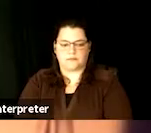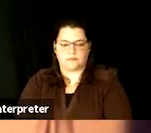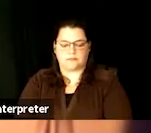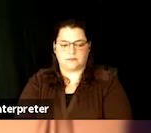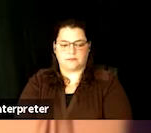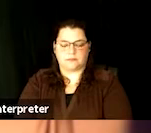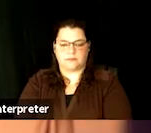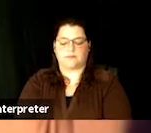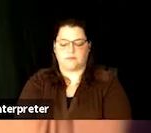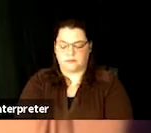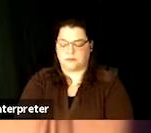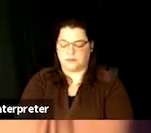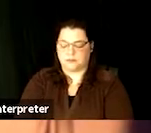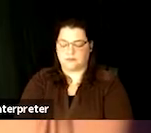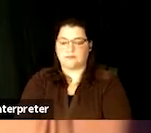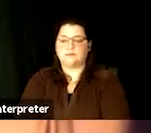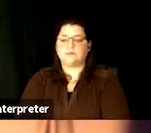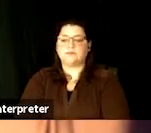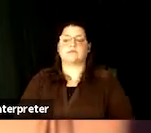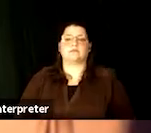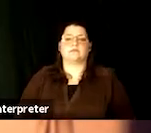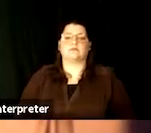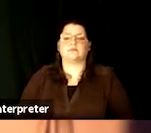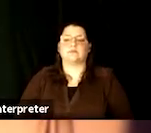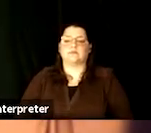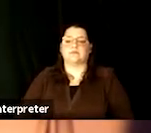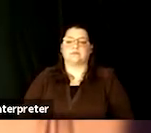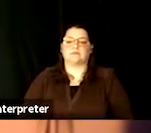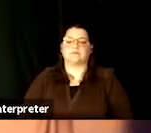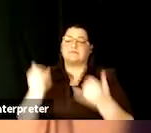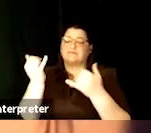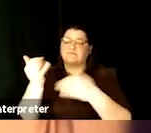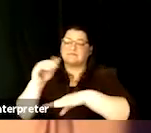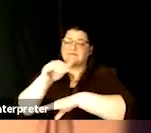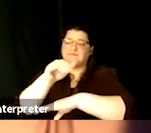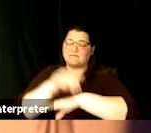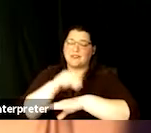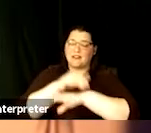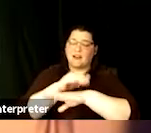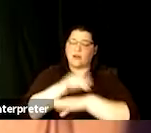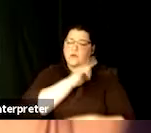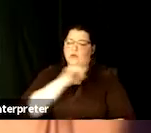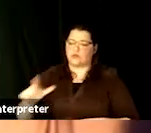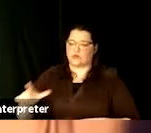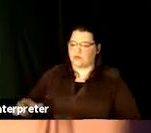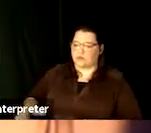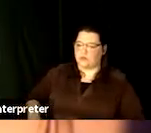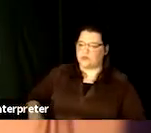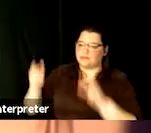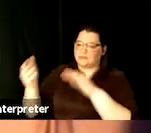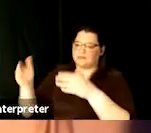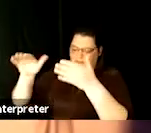For this is the Passover of the Lord, in which, by hearing his word and celebrating his sacraments,